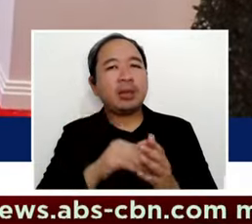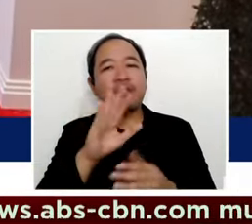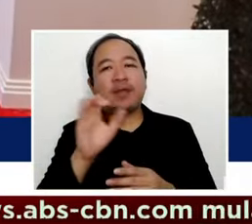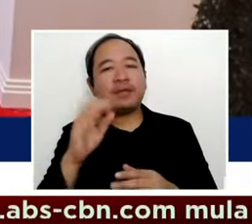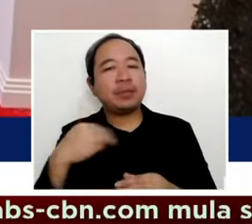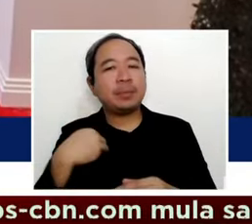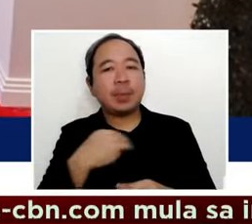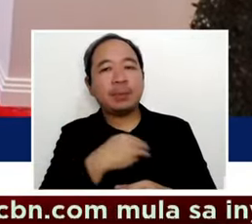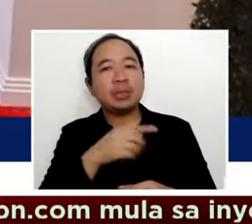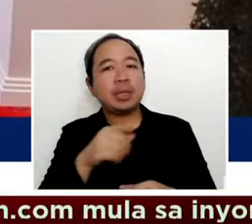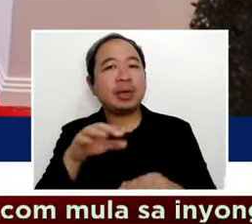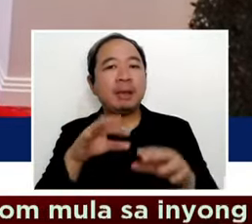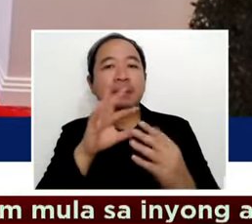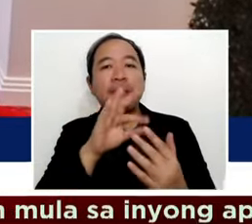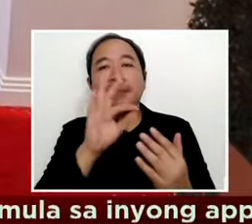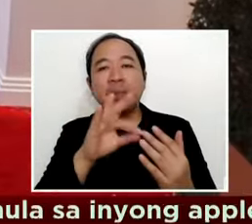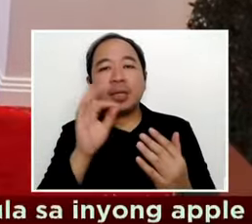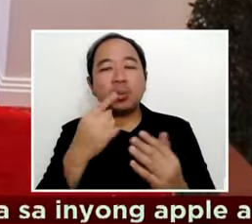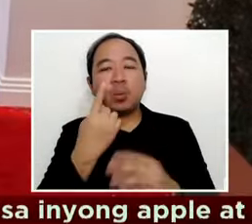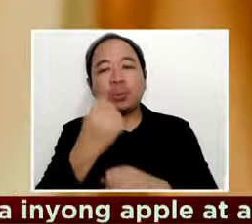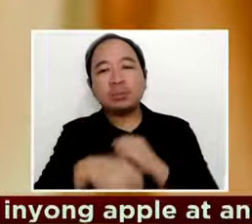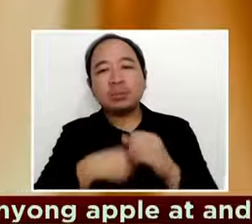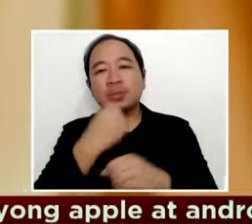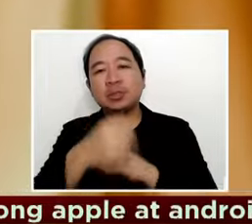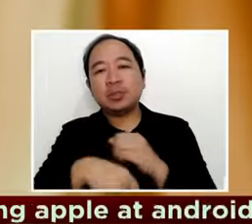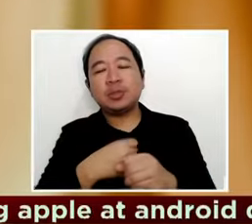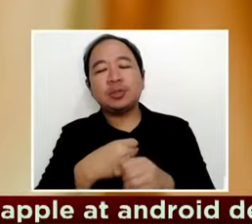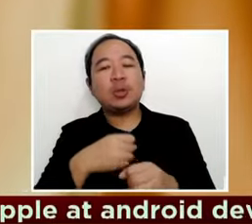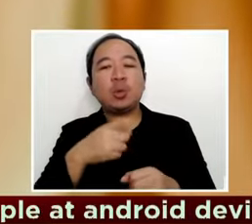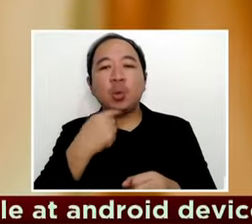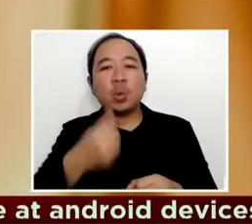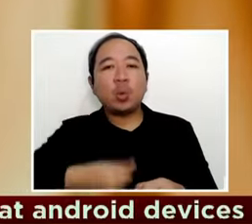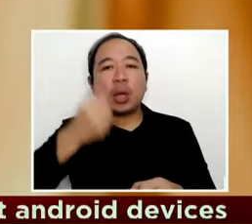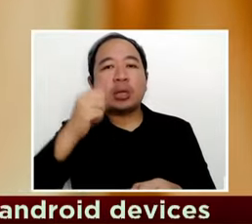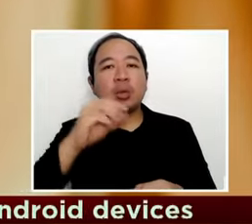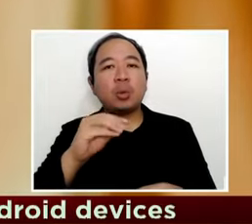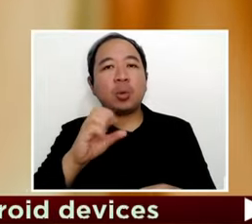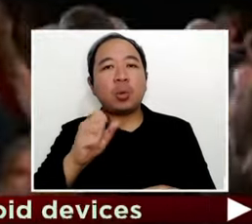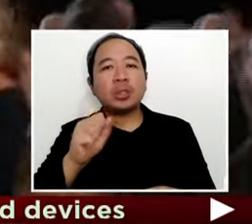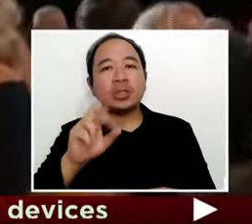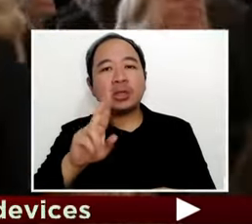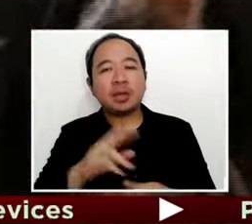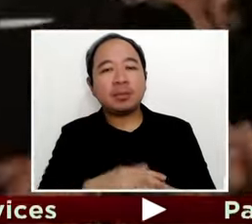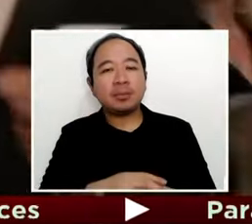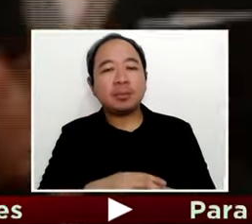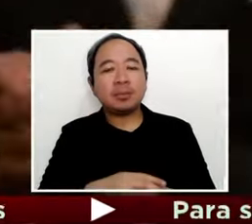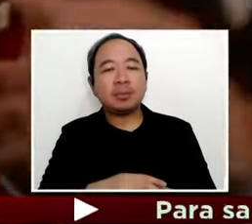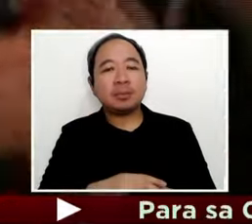siyang pumipili ng taunang Oscar winners. And Maria is si Oppenheimer.